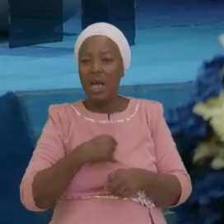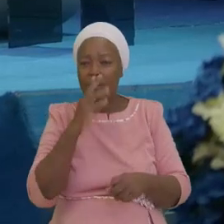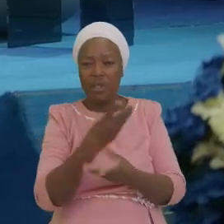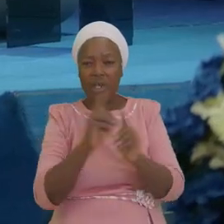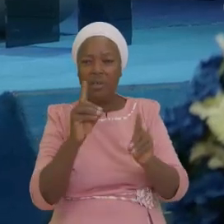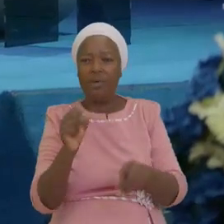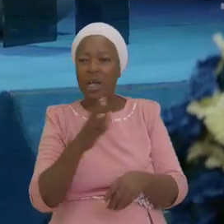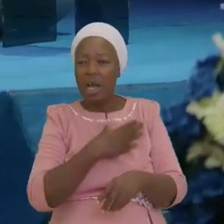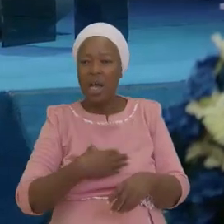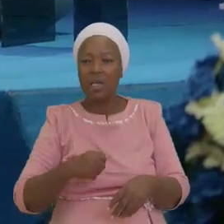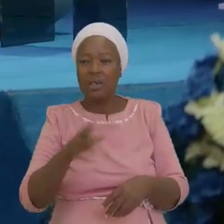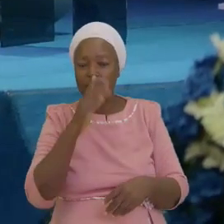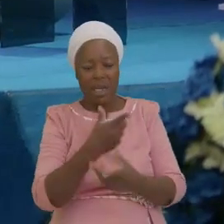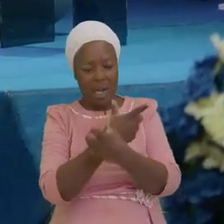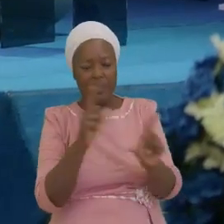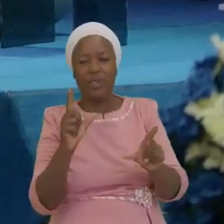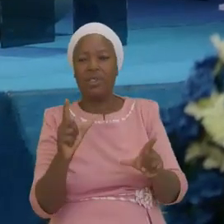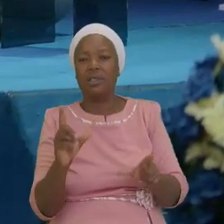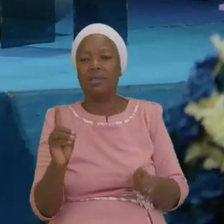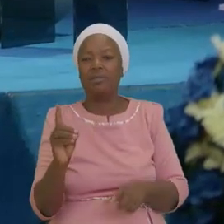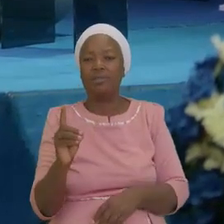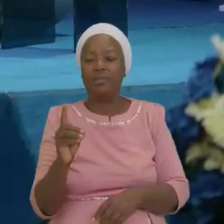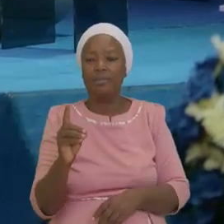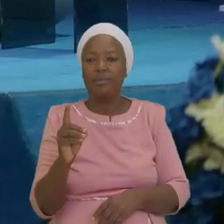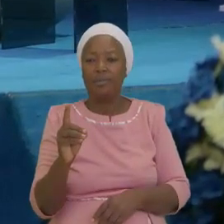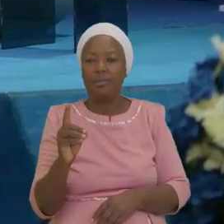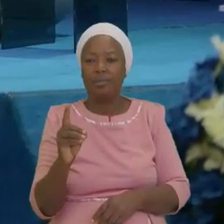and be ye liberated.